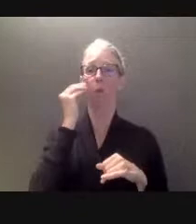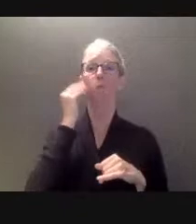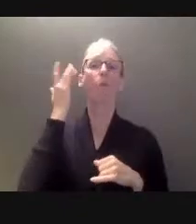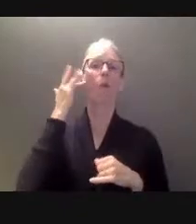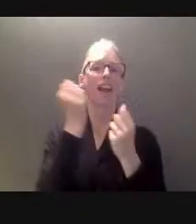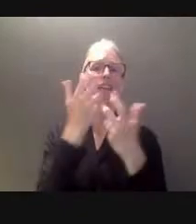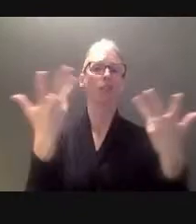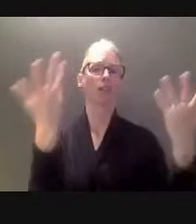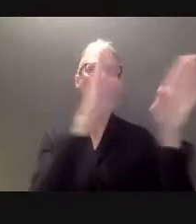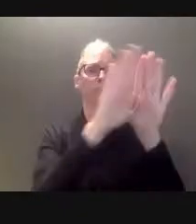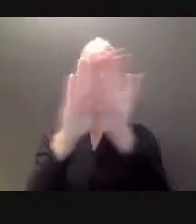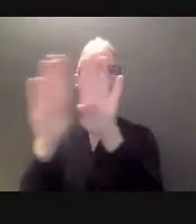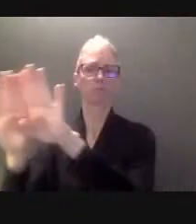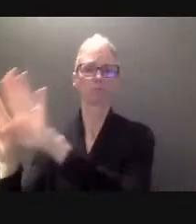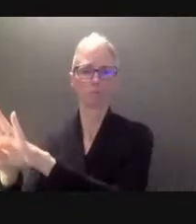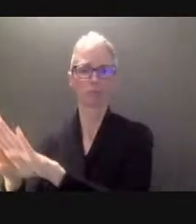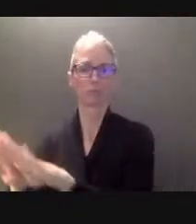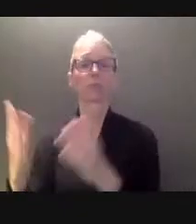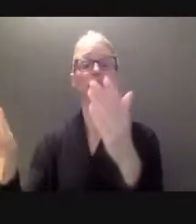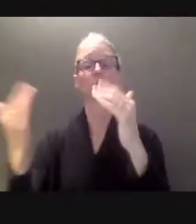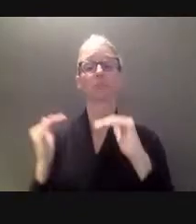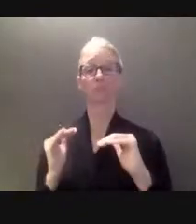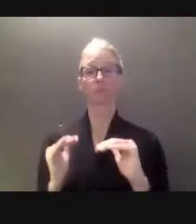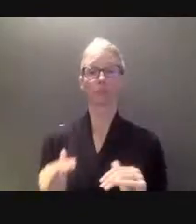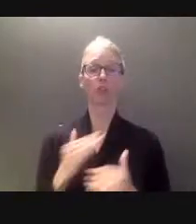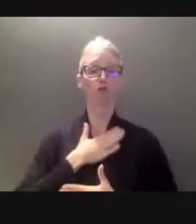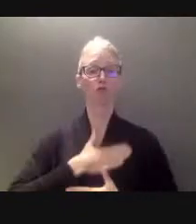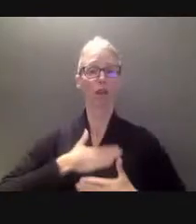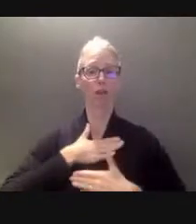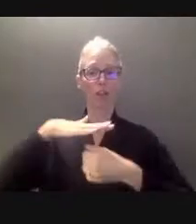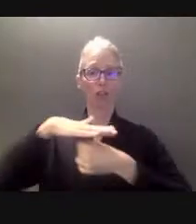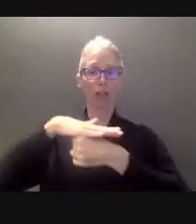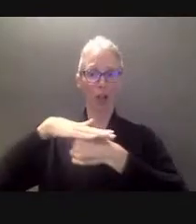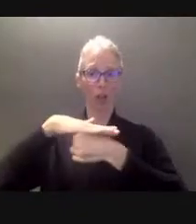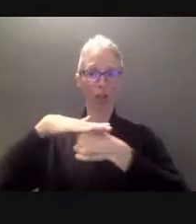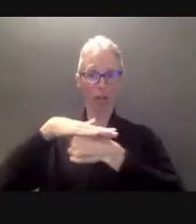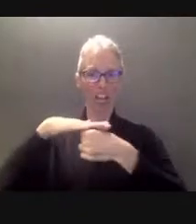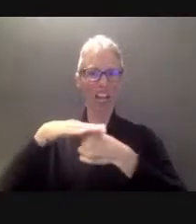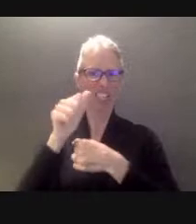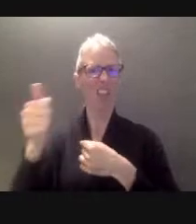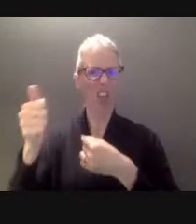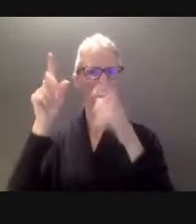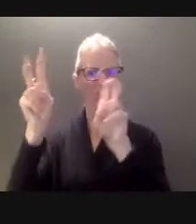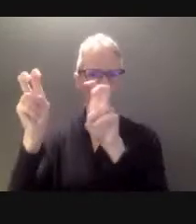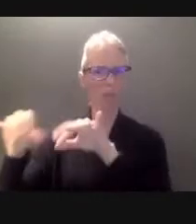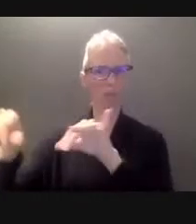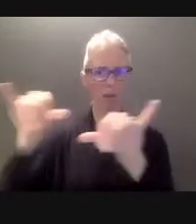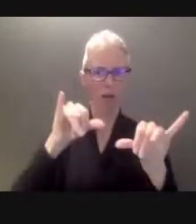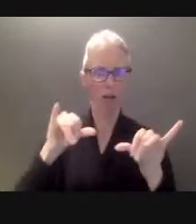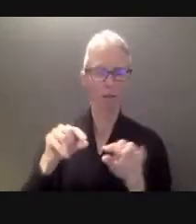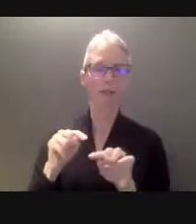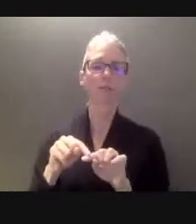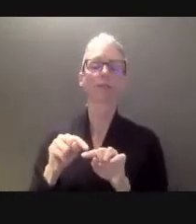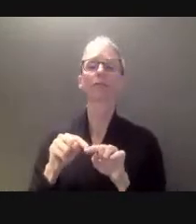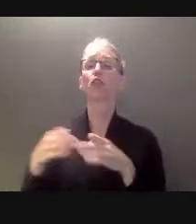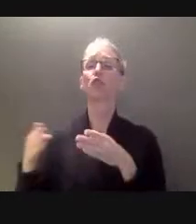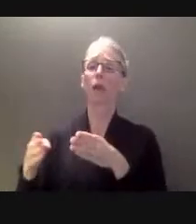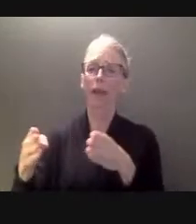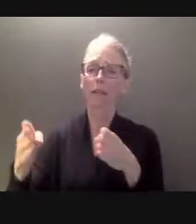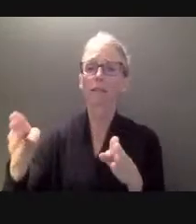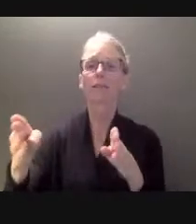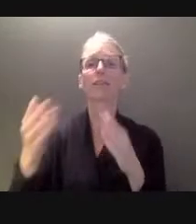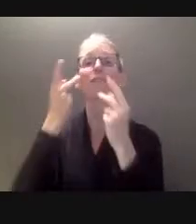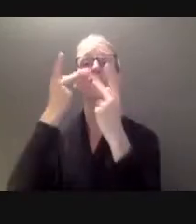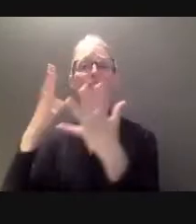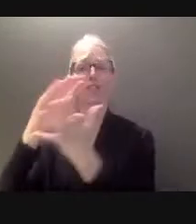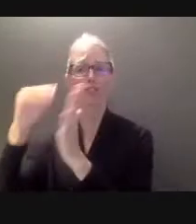Recreation areas was another theme. This theme touches on how to make trails, visitor centers, and exhibits accessible